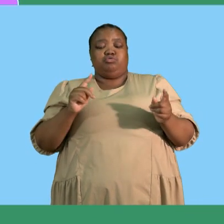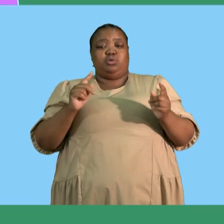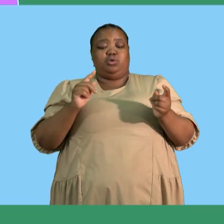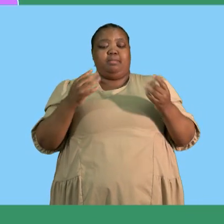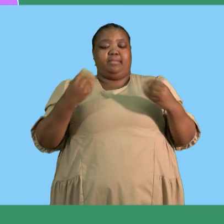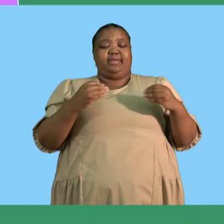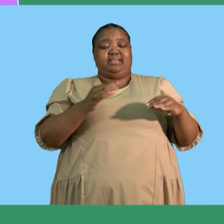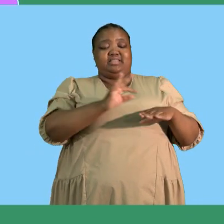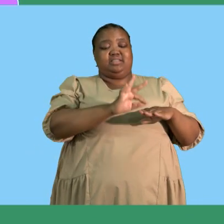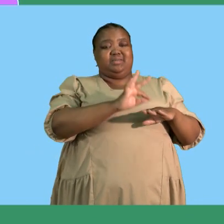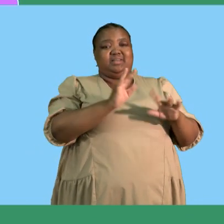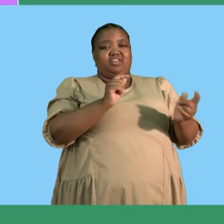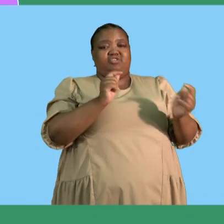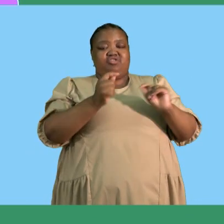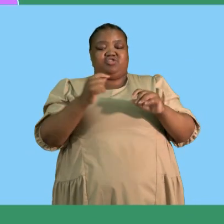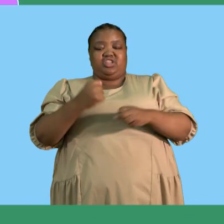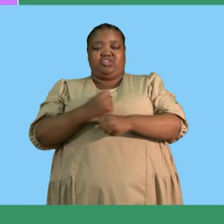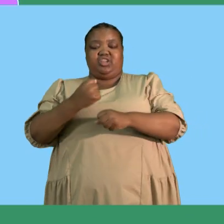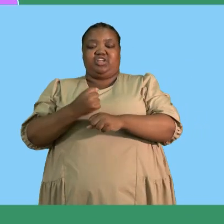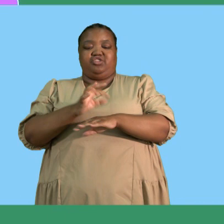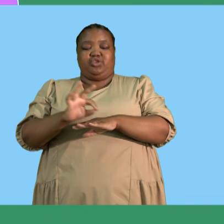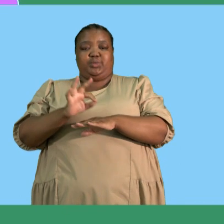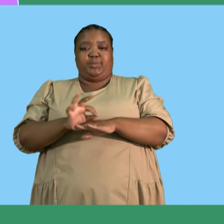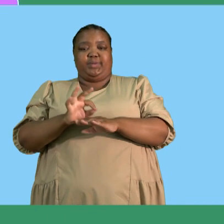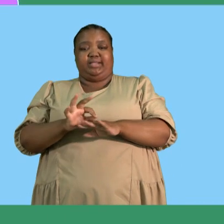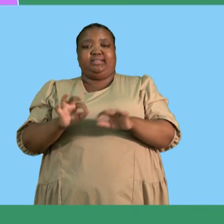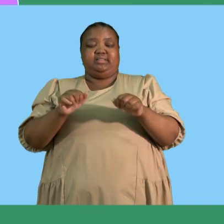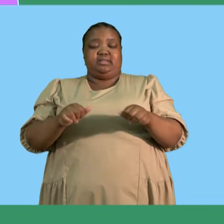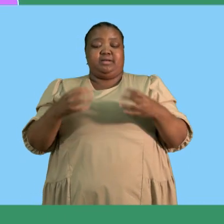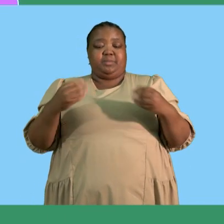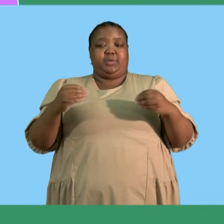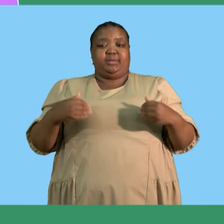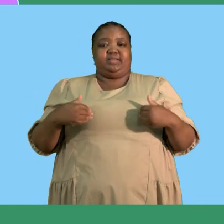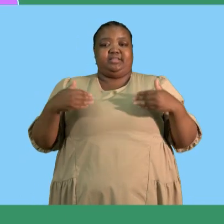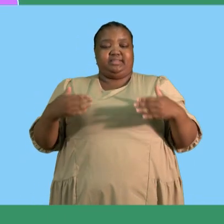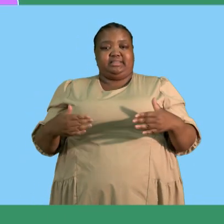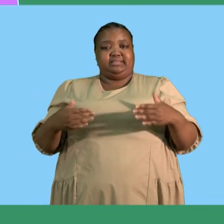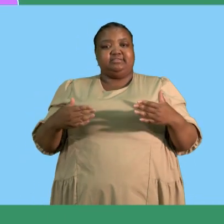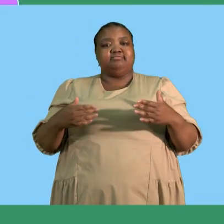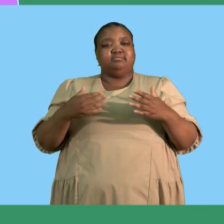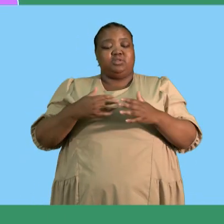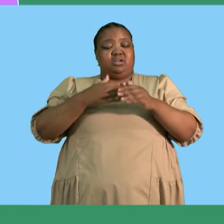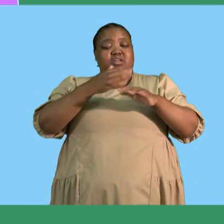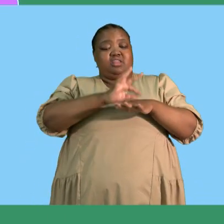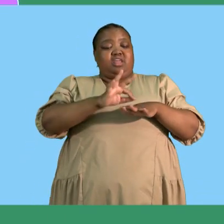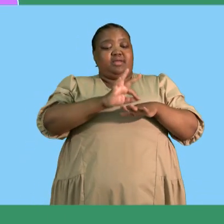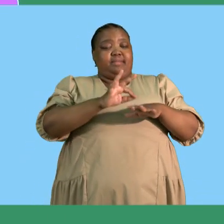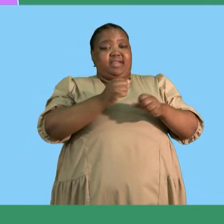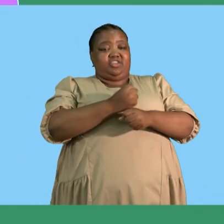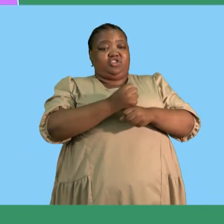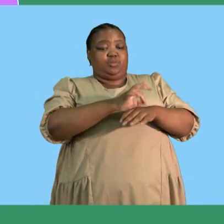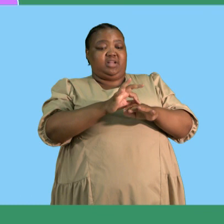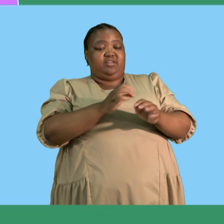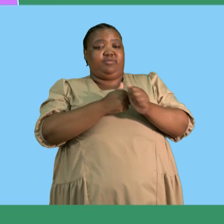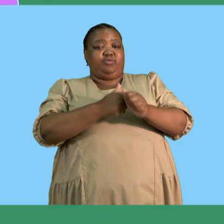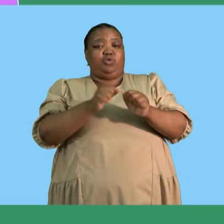at transforming a business plan into an action plan, starting a business venture based on an action